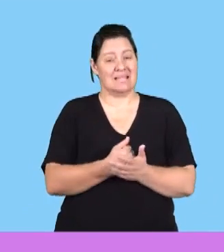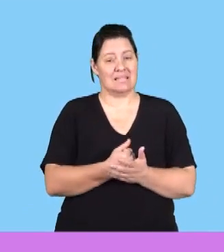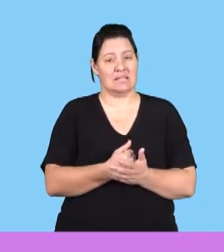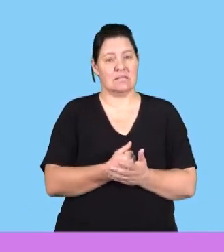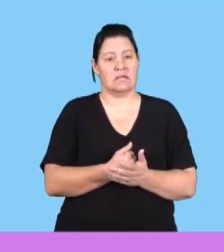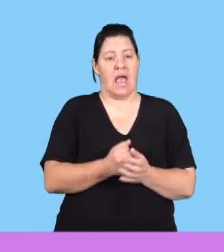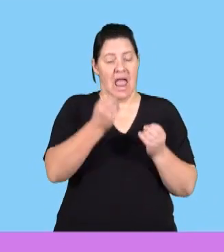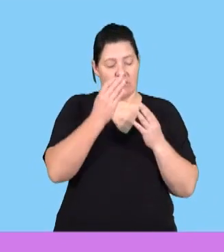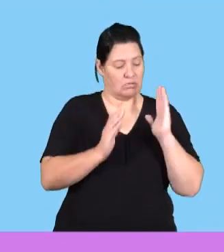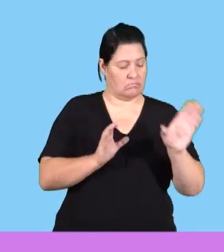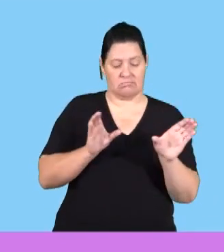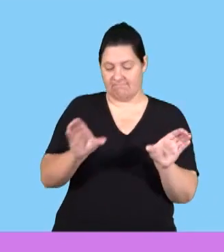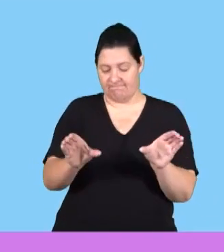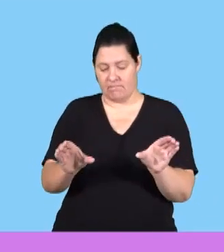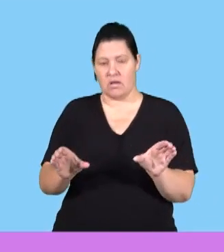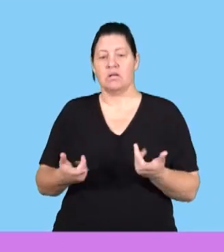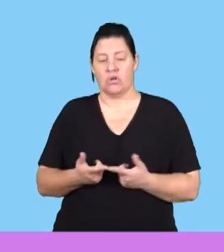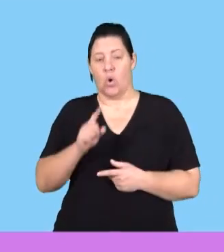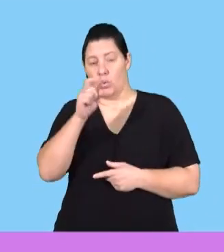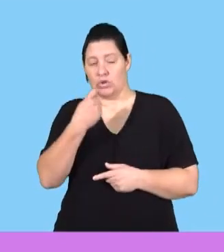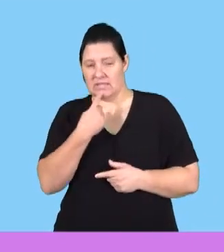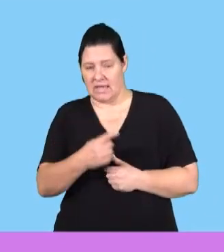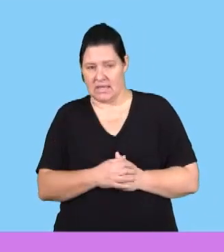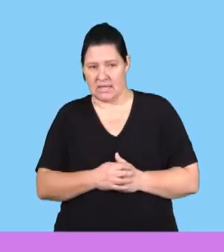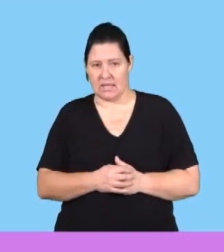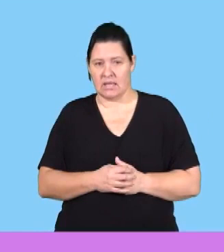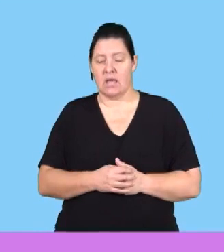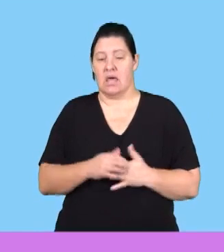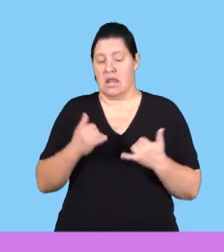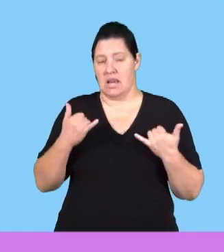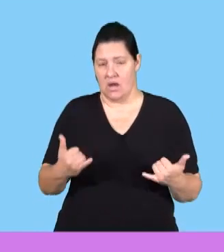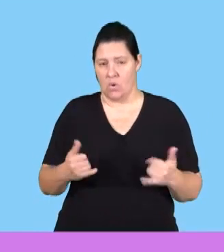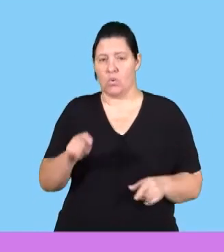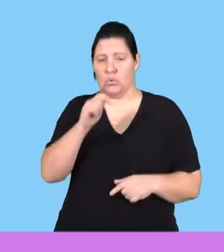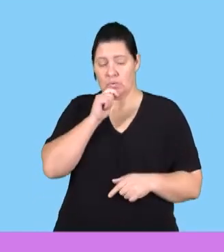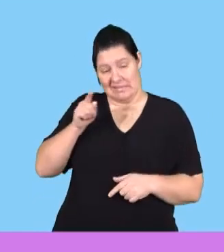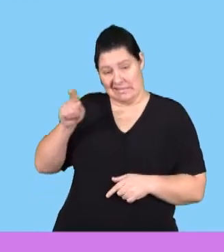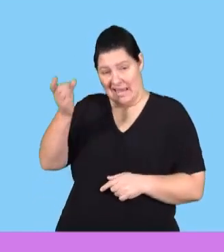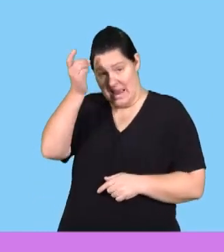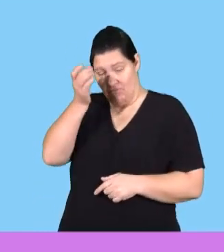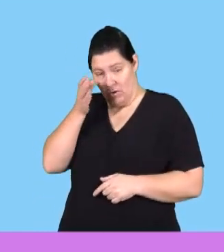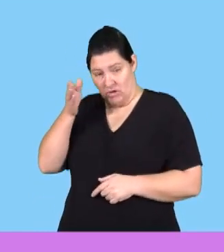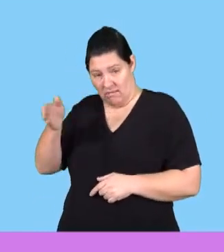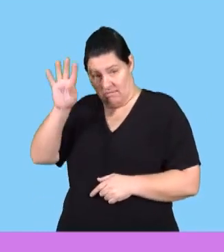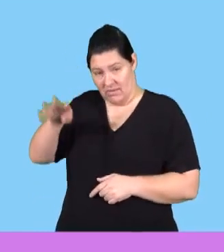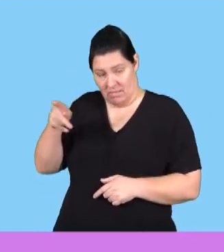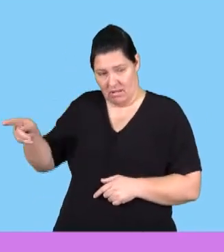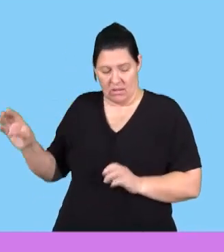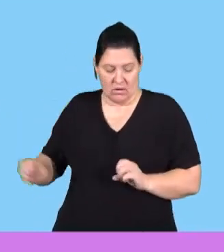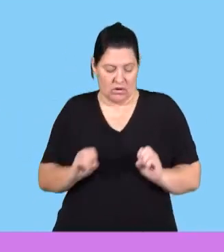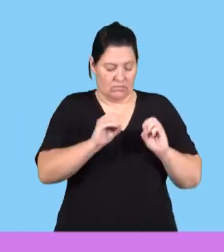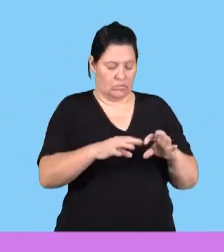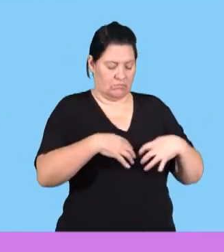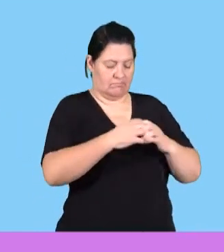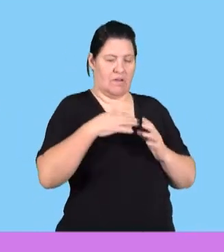with more than one data set. So here, the question says, we must then use the raw data in the table to